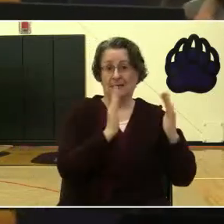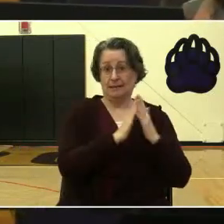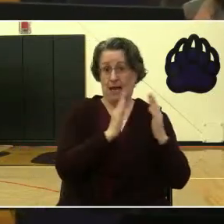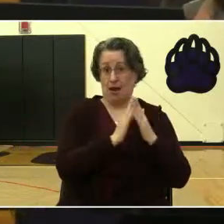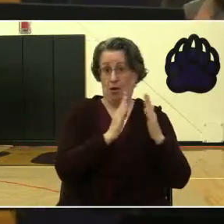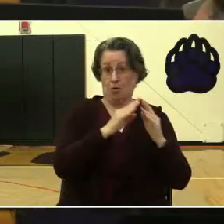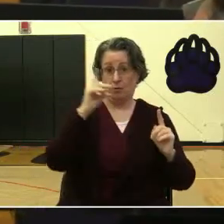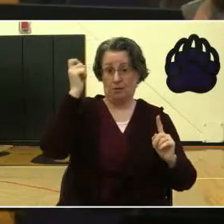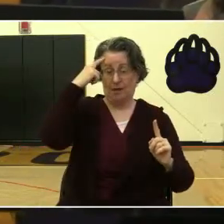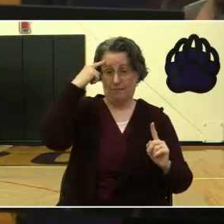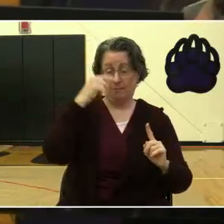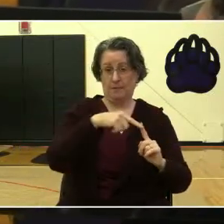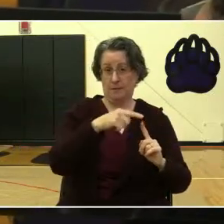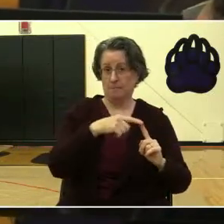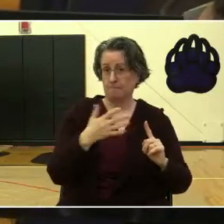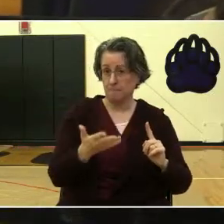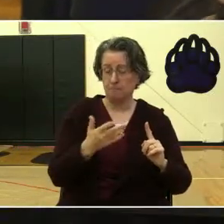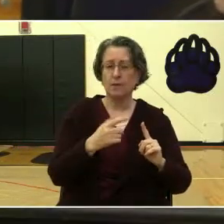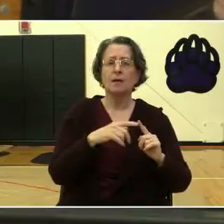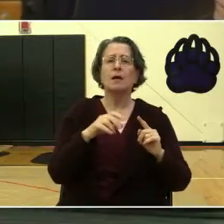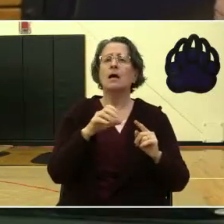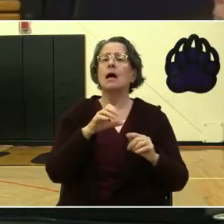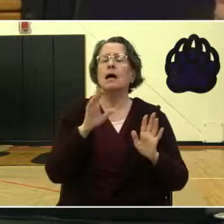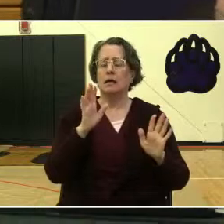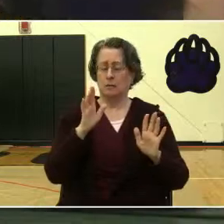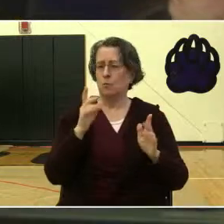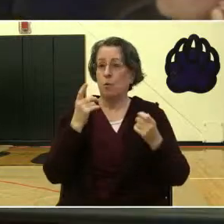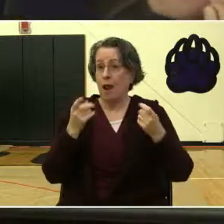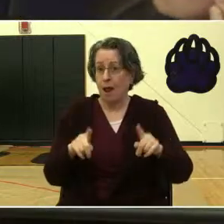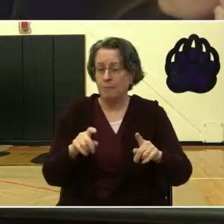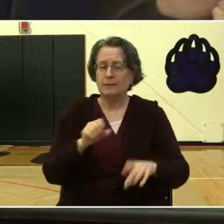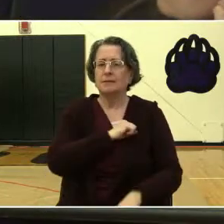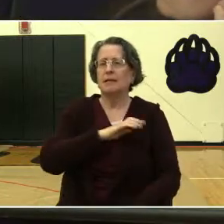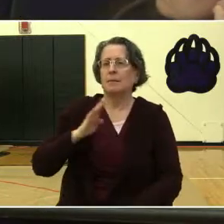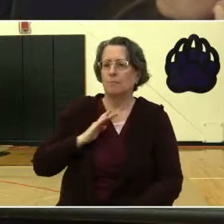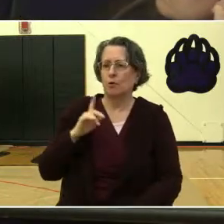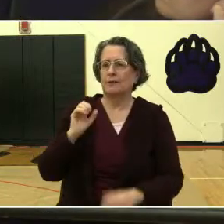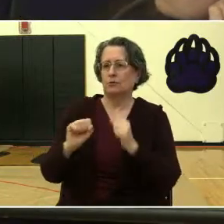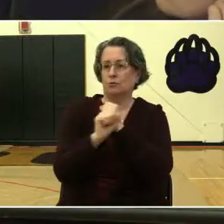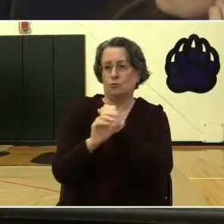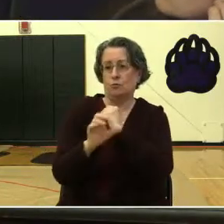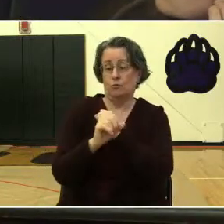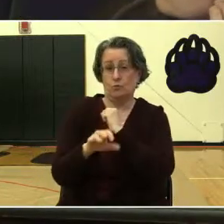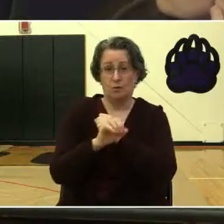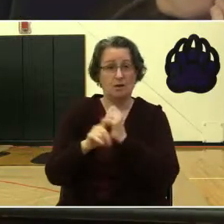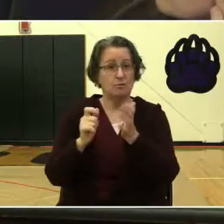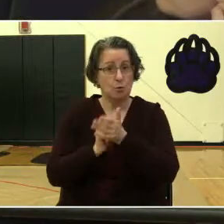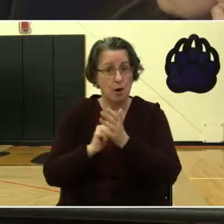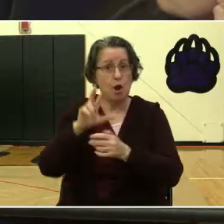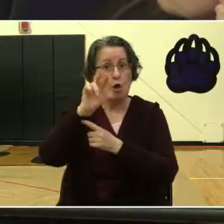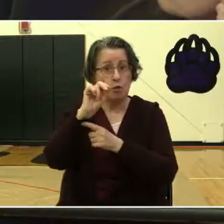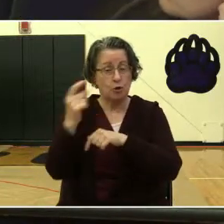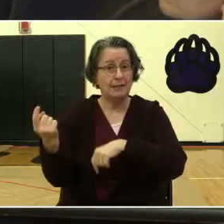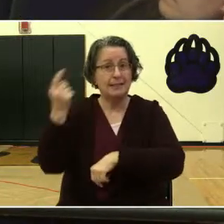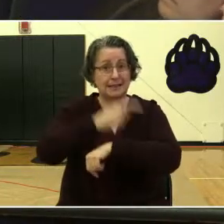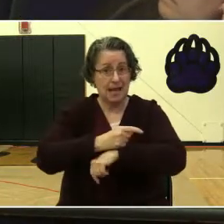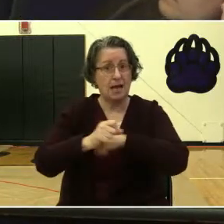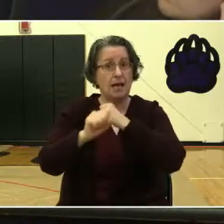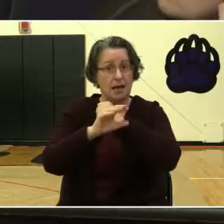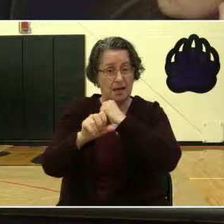things the select board would need to warn and that requires a warning of at least 30 days out